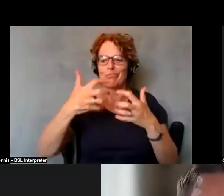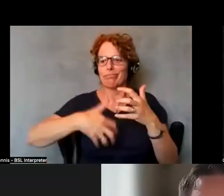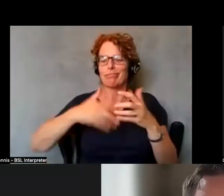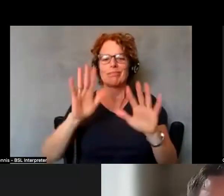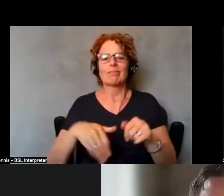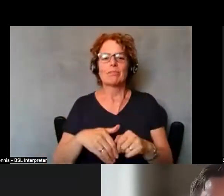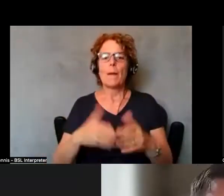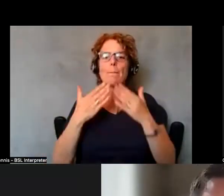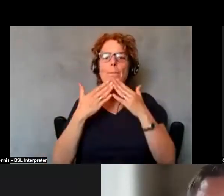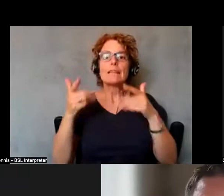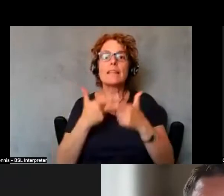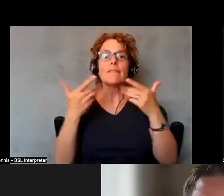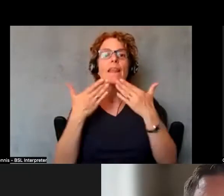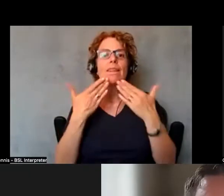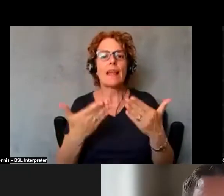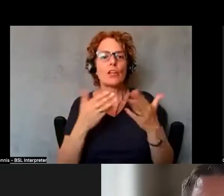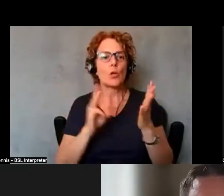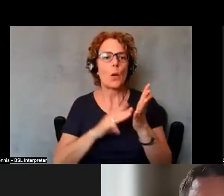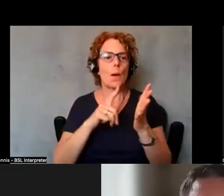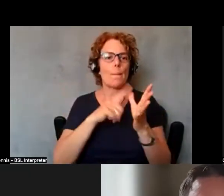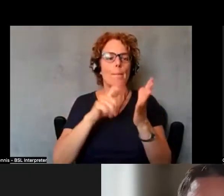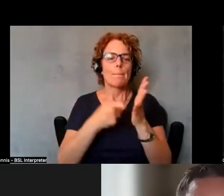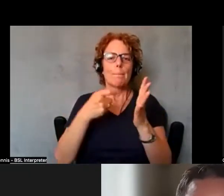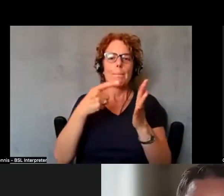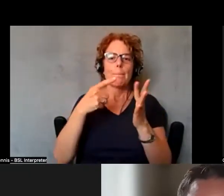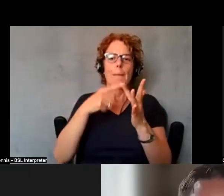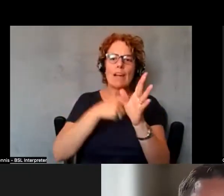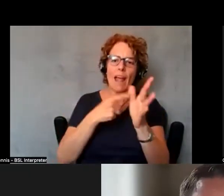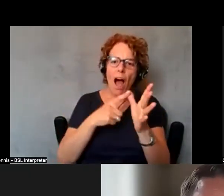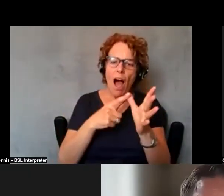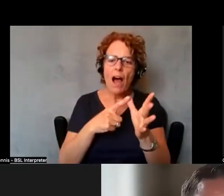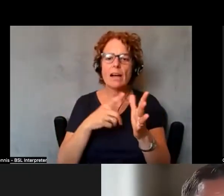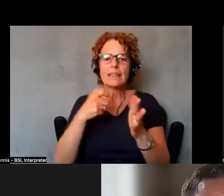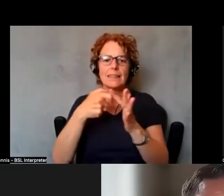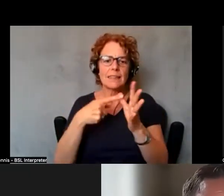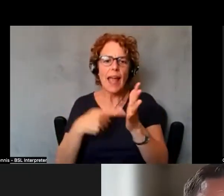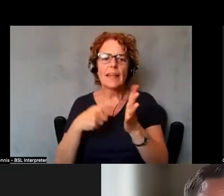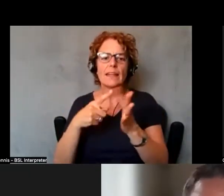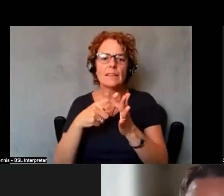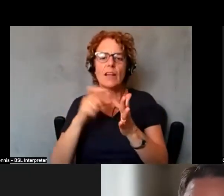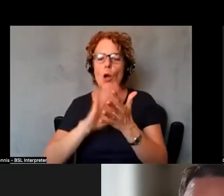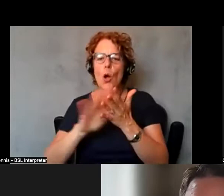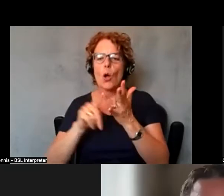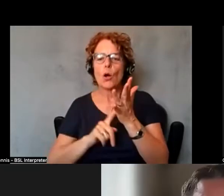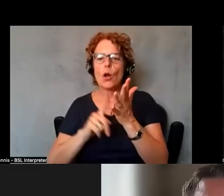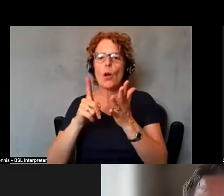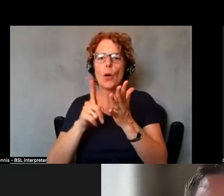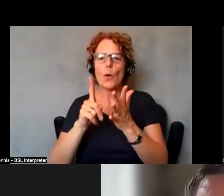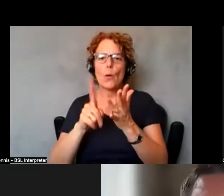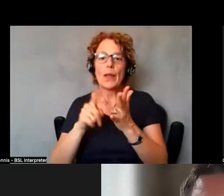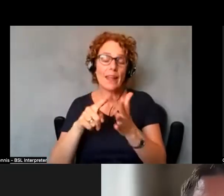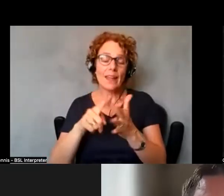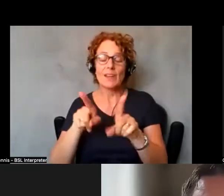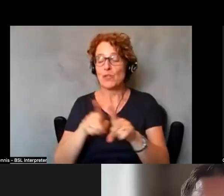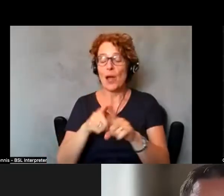huge thank you to Maria, Kate, Chloe for this evening's session. And thank you as well to Jackie and